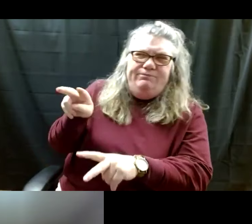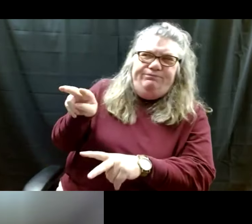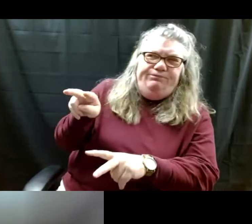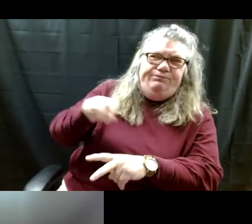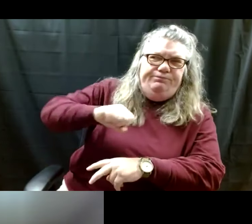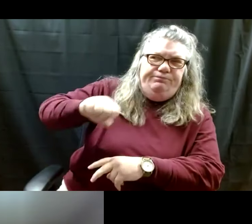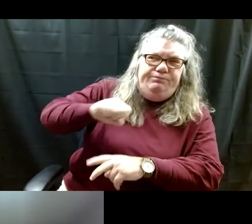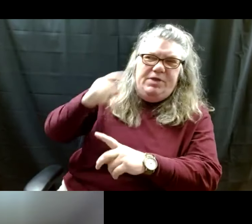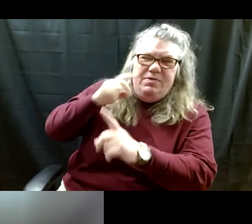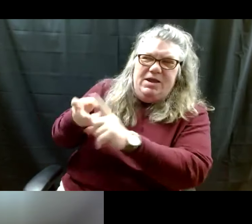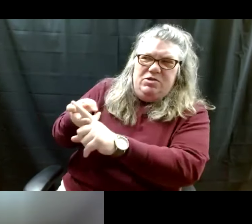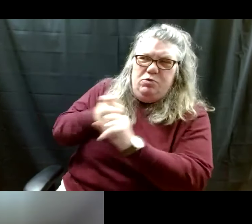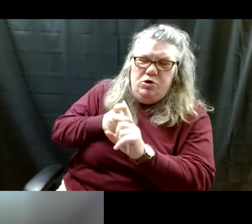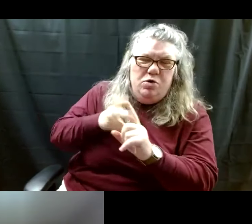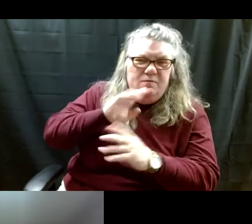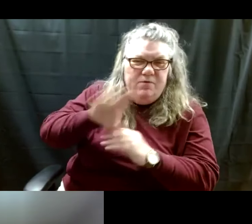all kids to use sign language,